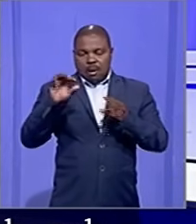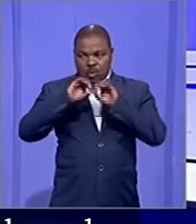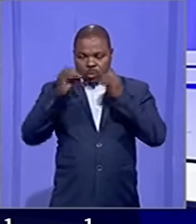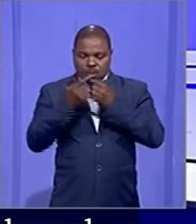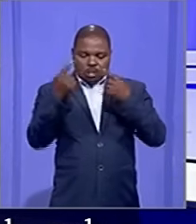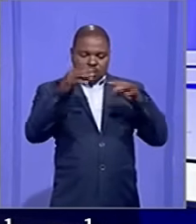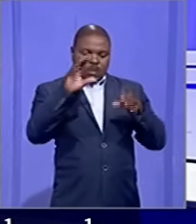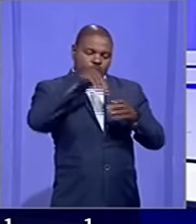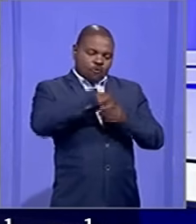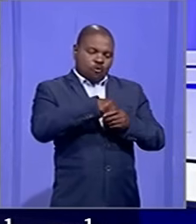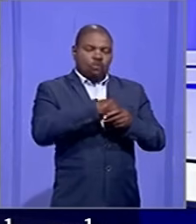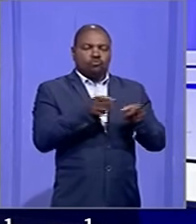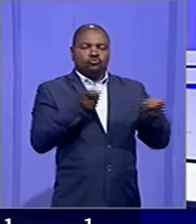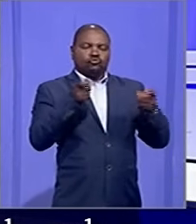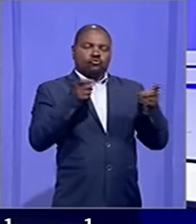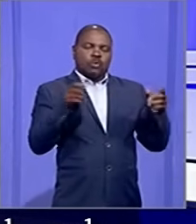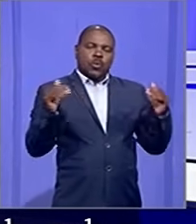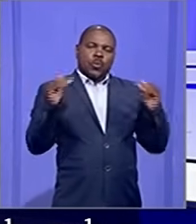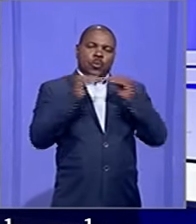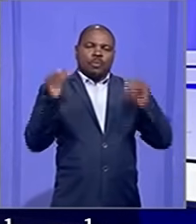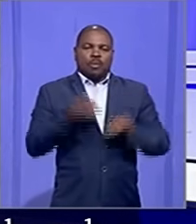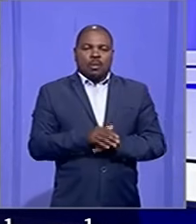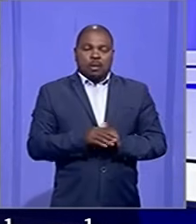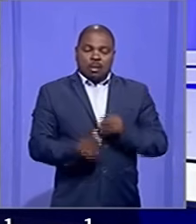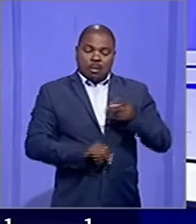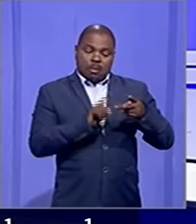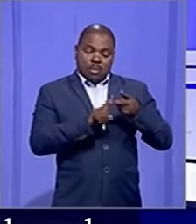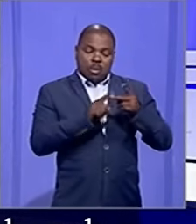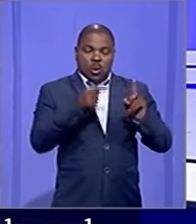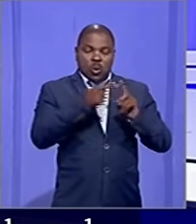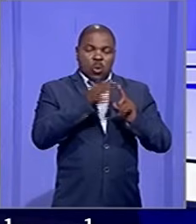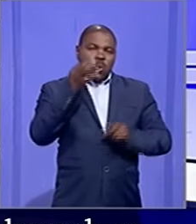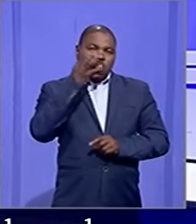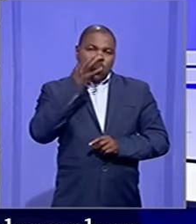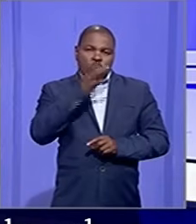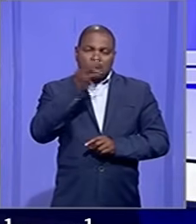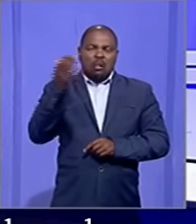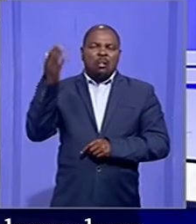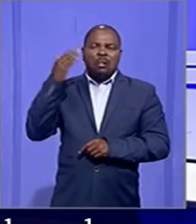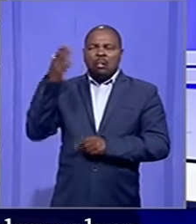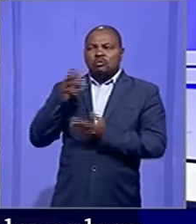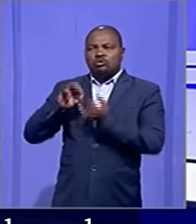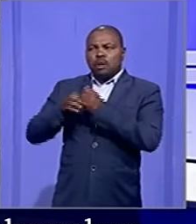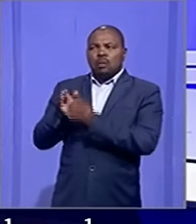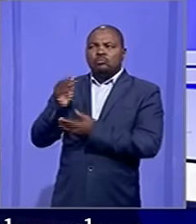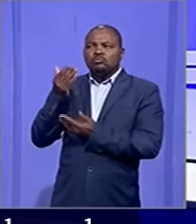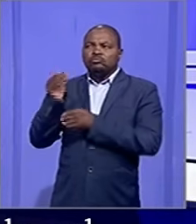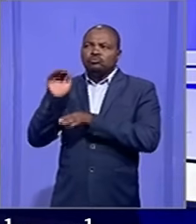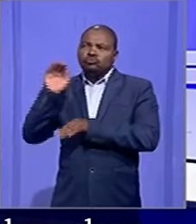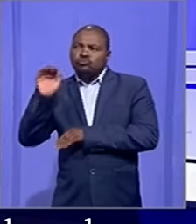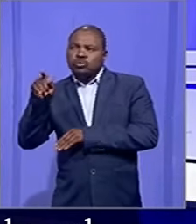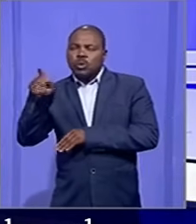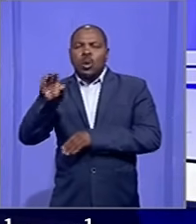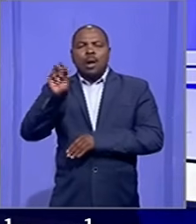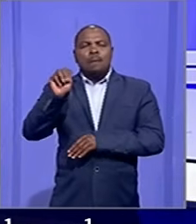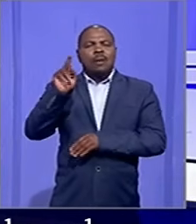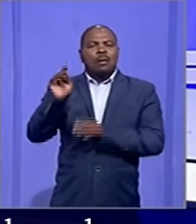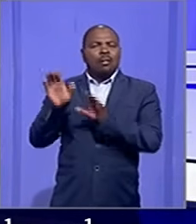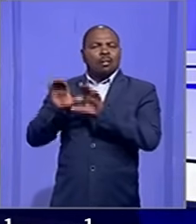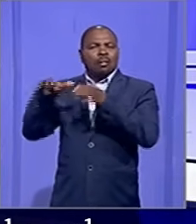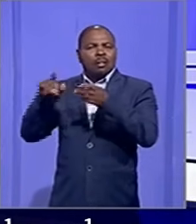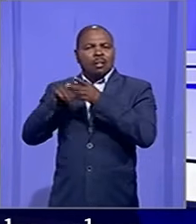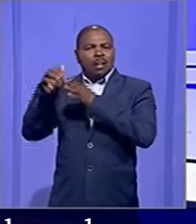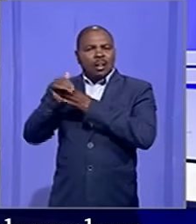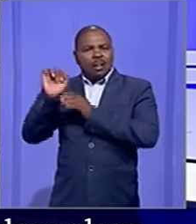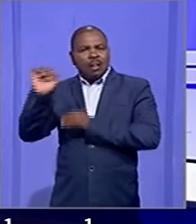moka. Mbalula o bušitše a bolela gape gore ga se go ba le kgatelopele ka ga go ikgokaganya le mokgatlo wa Umkhonto weSizwe le